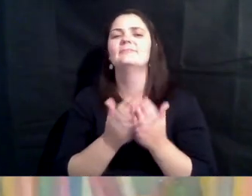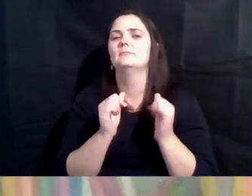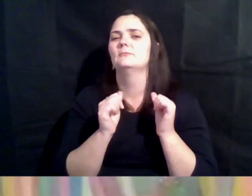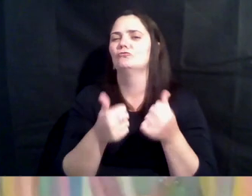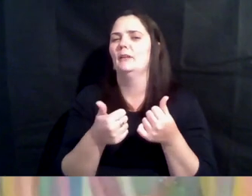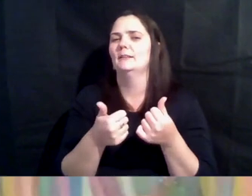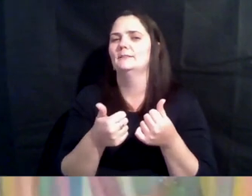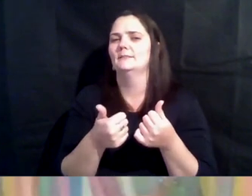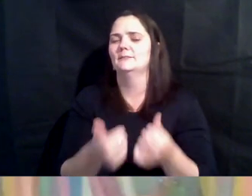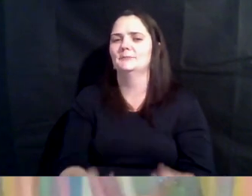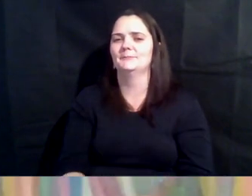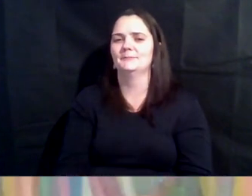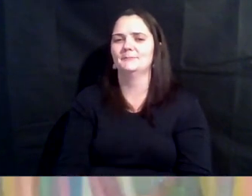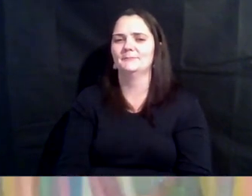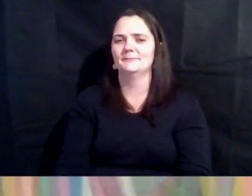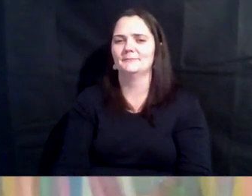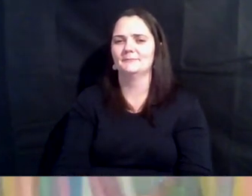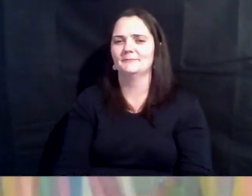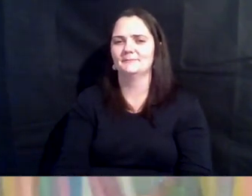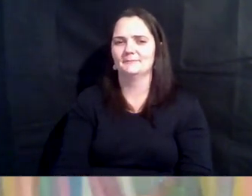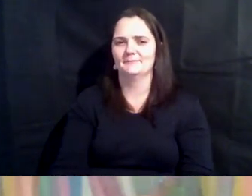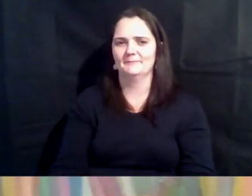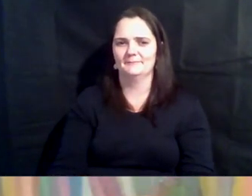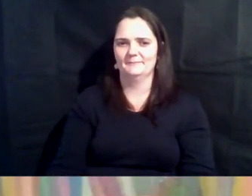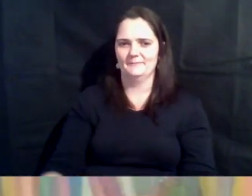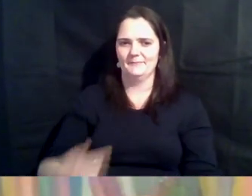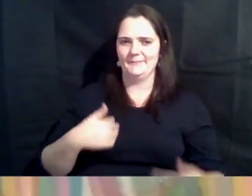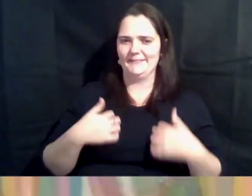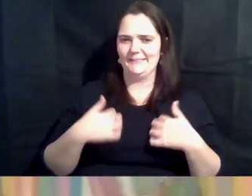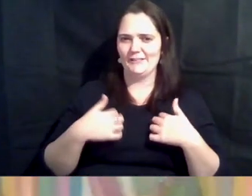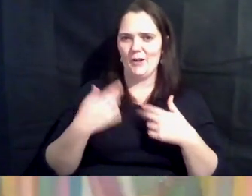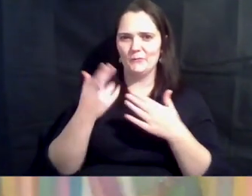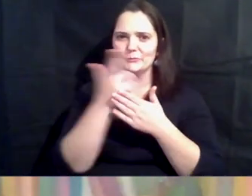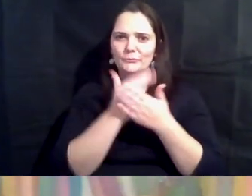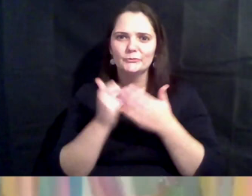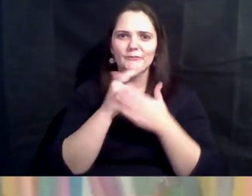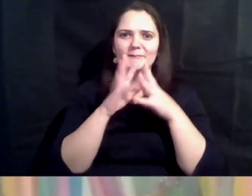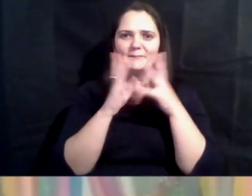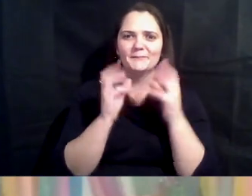good. Can't wait to draw up a storm. Okie doke.